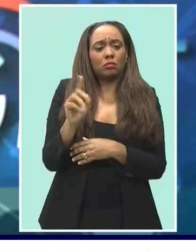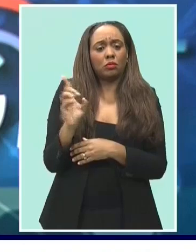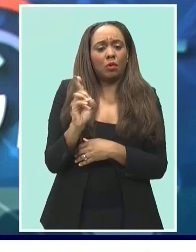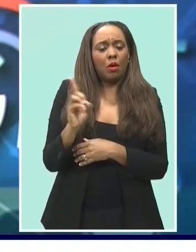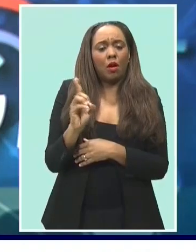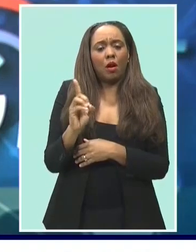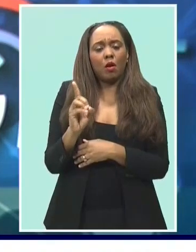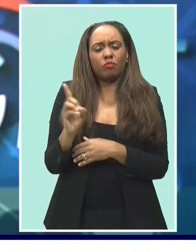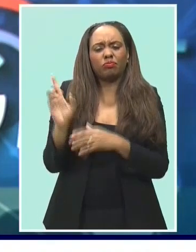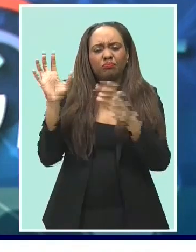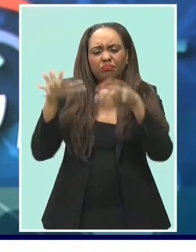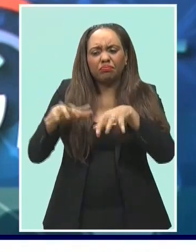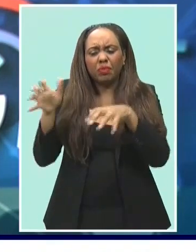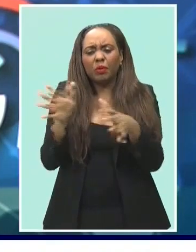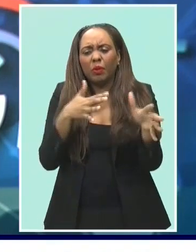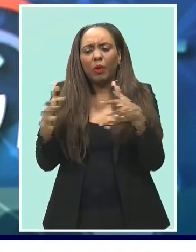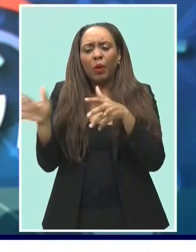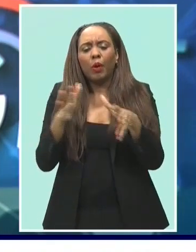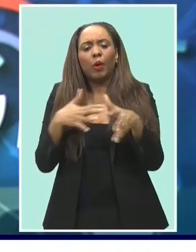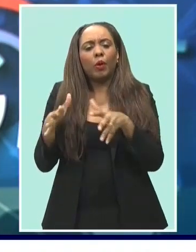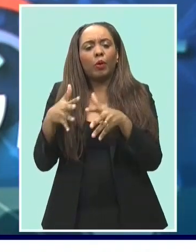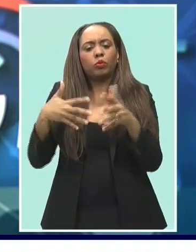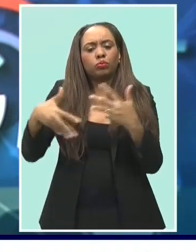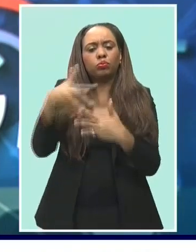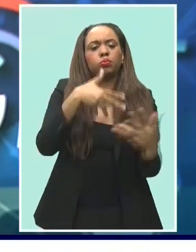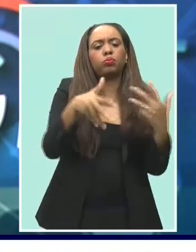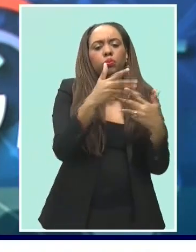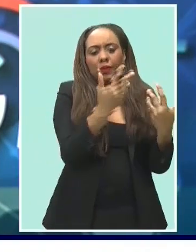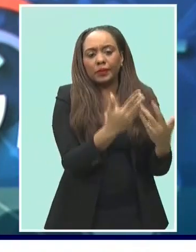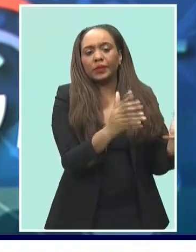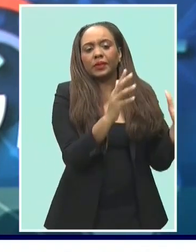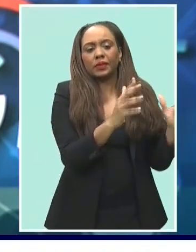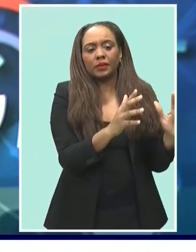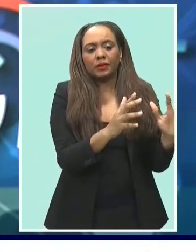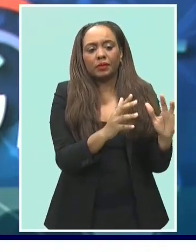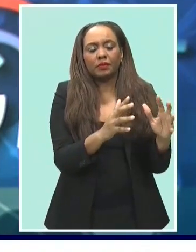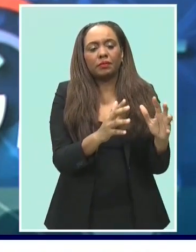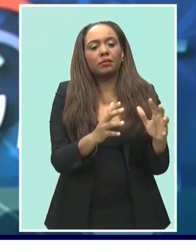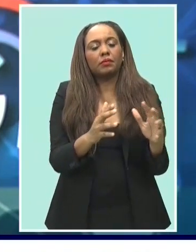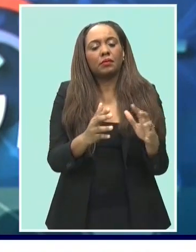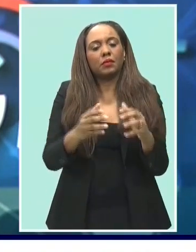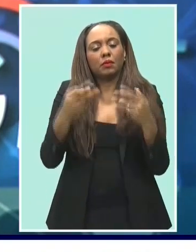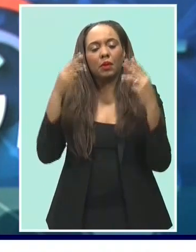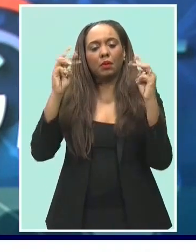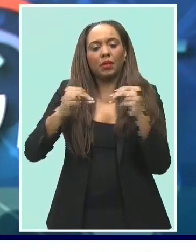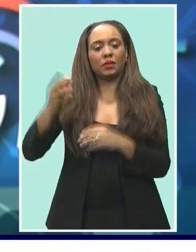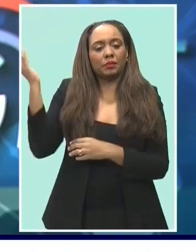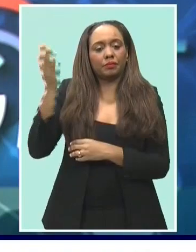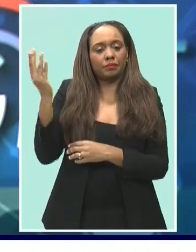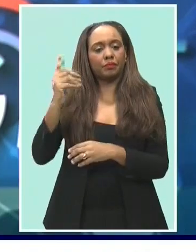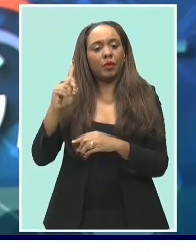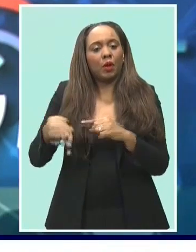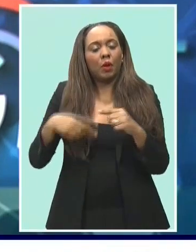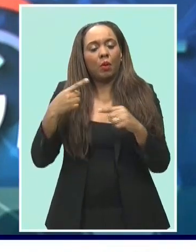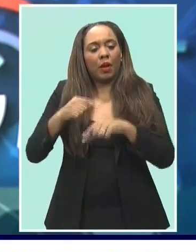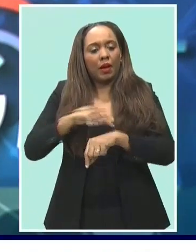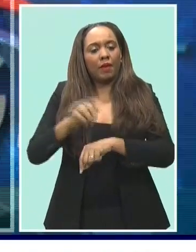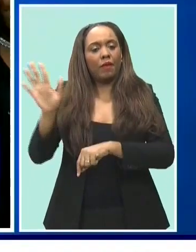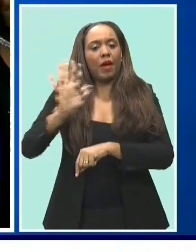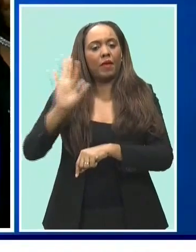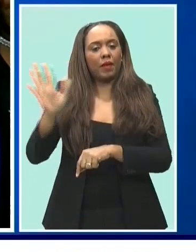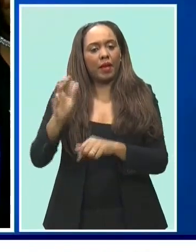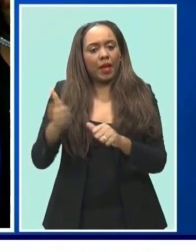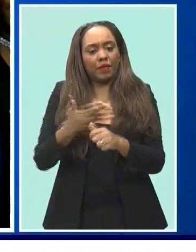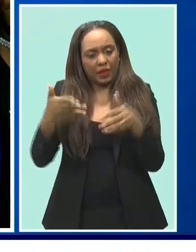Dorian. She made the comments this morning as the all clear was announced, giving the public the go-ahead to move about their business. Less